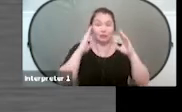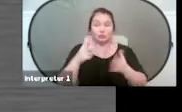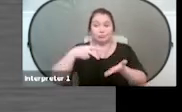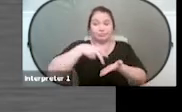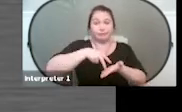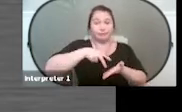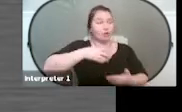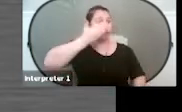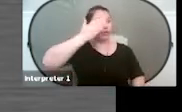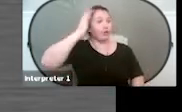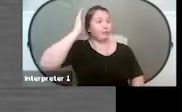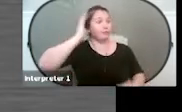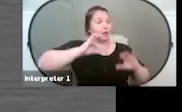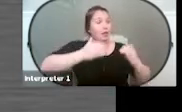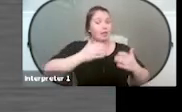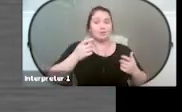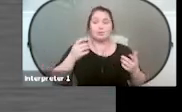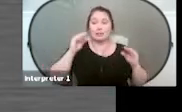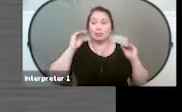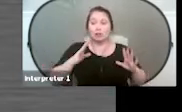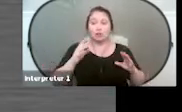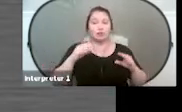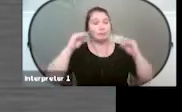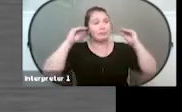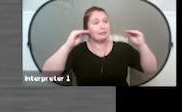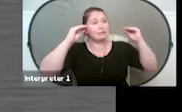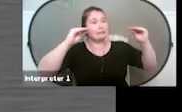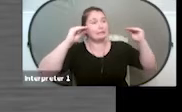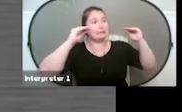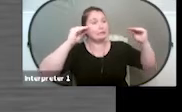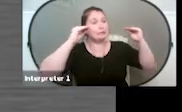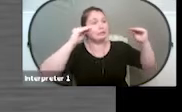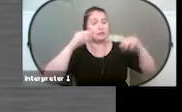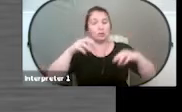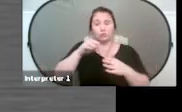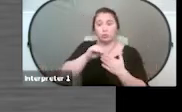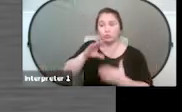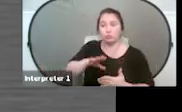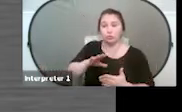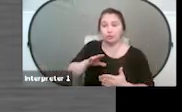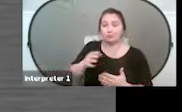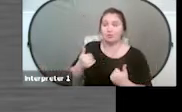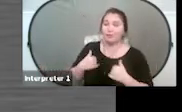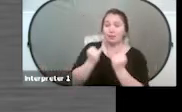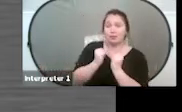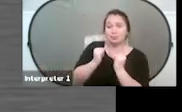and teaching as students listen with some independent work.